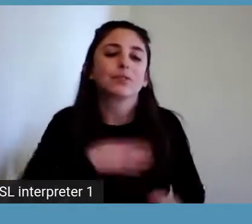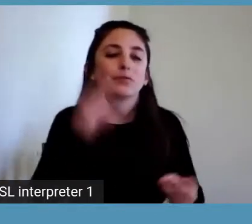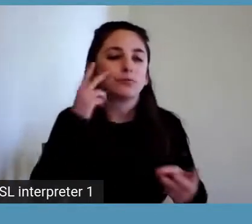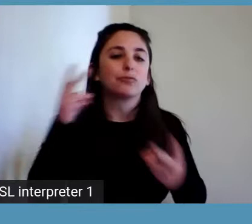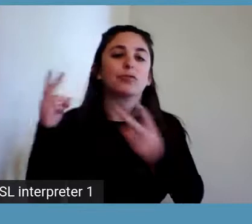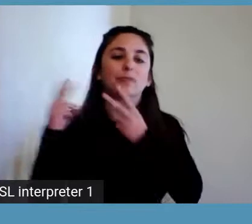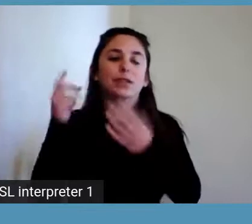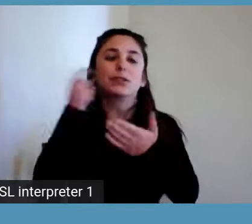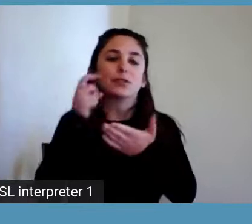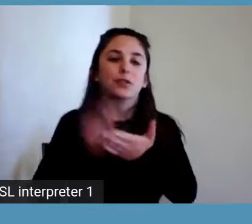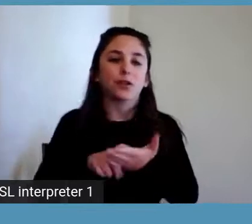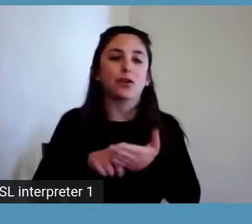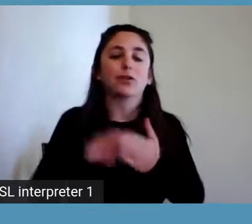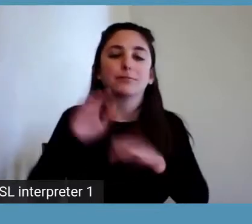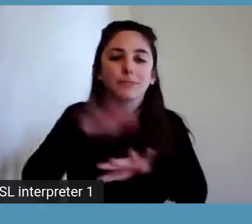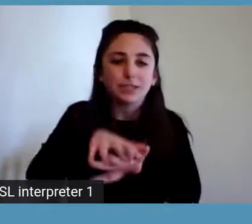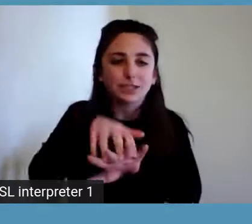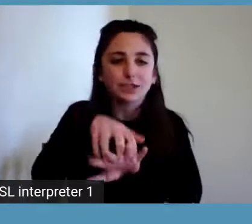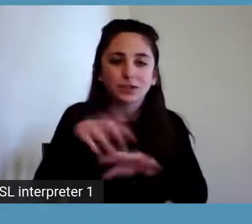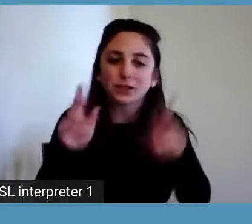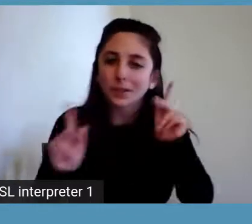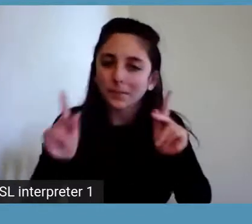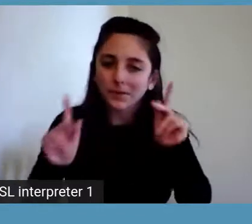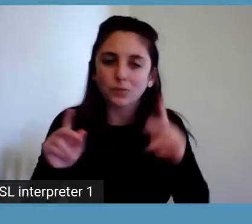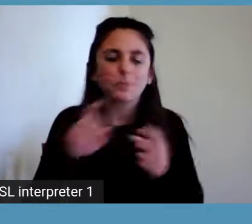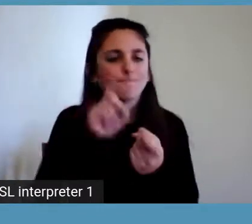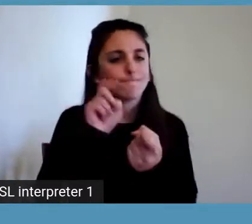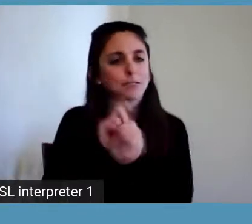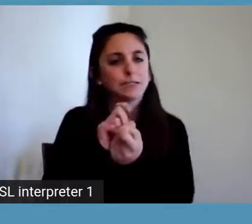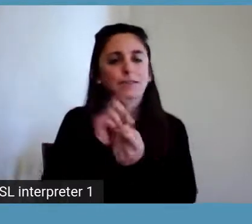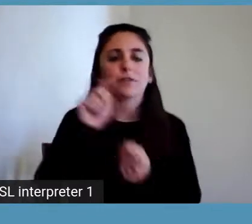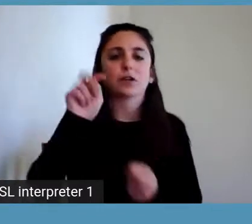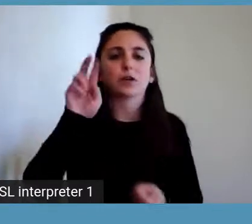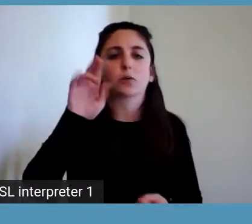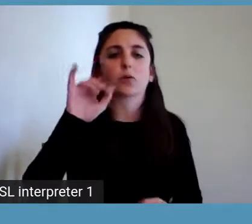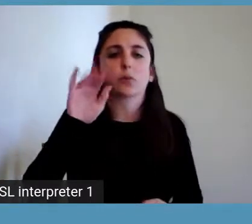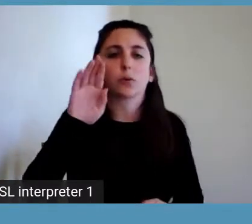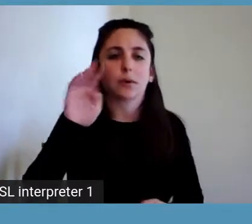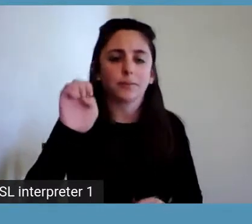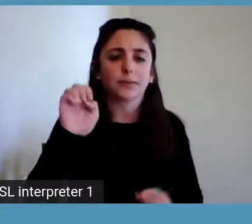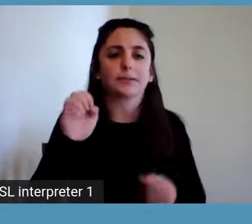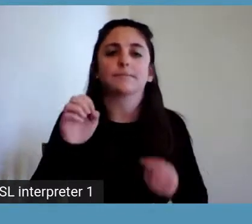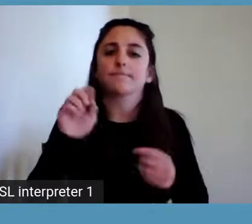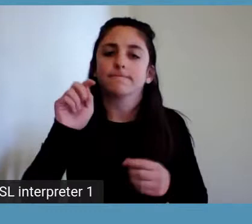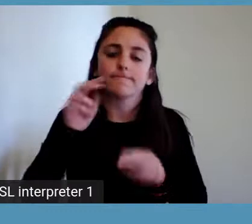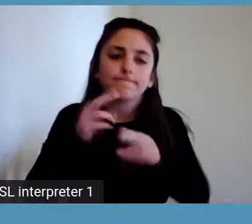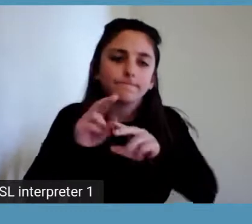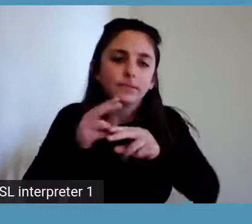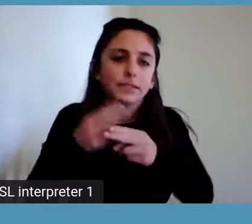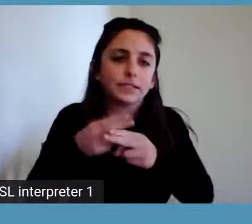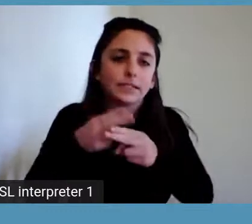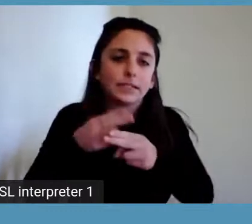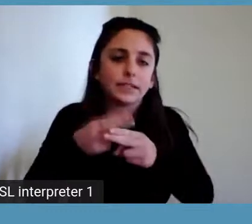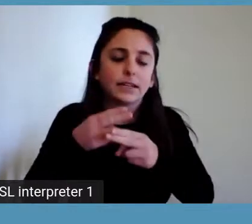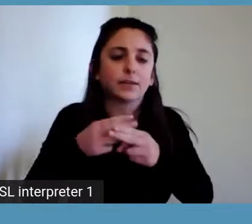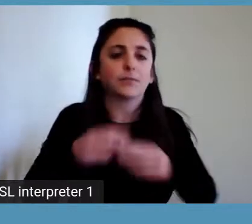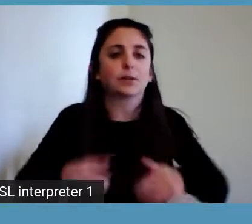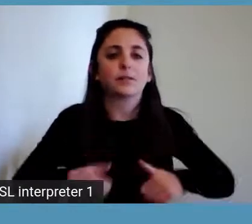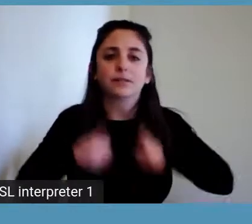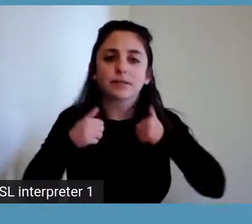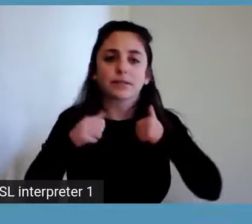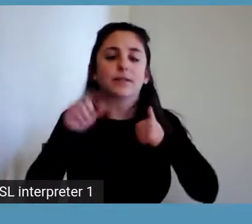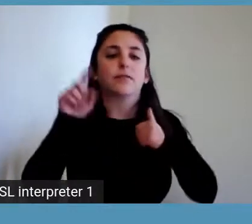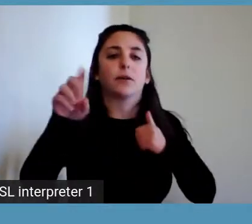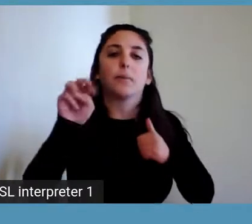the historical homelands of the Massachusetts peoples. Wherever we are, let us all acknowledge all indigenous nations as